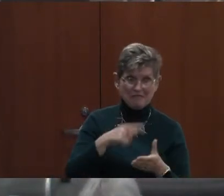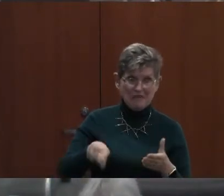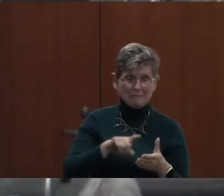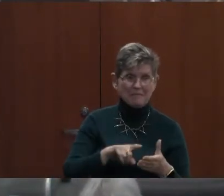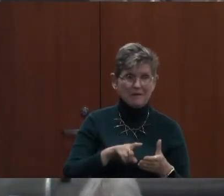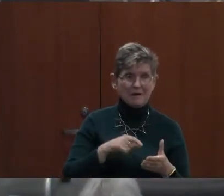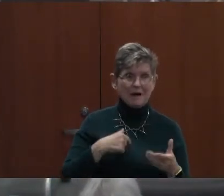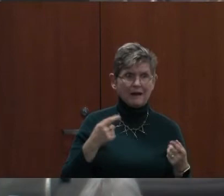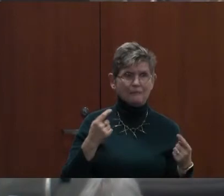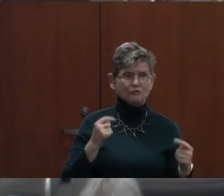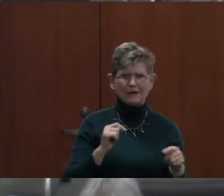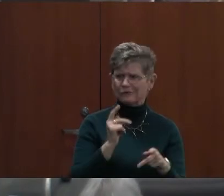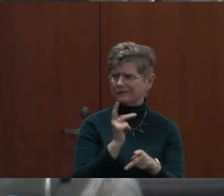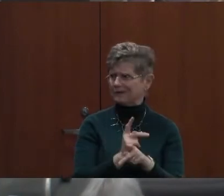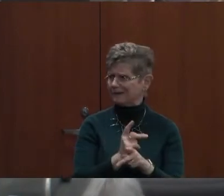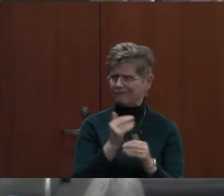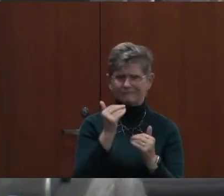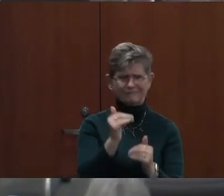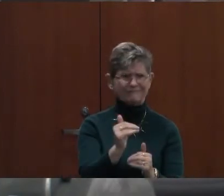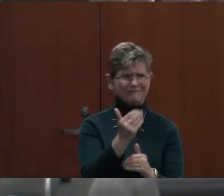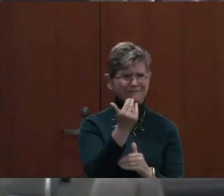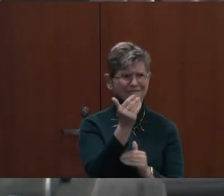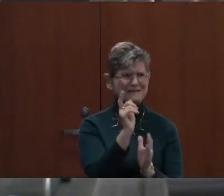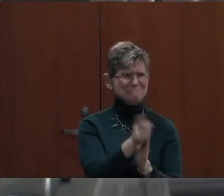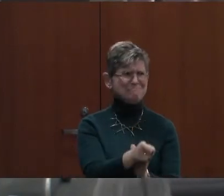Because I'm trying to stay in 15 minutes. Anyone